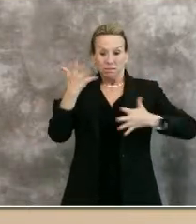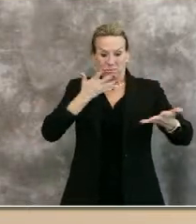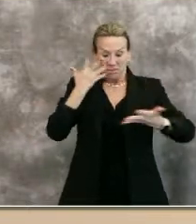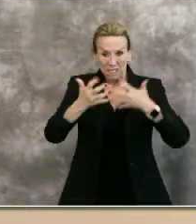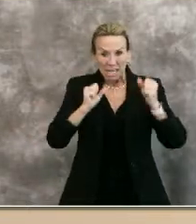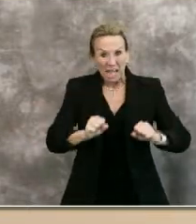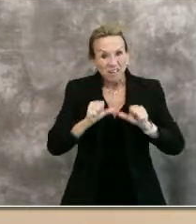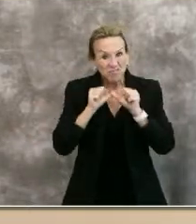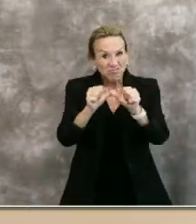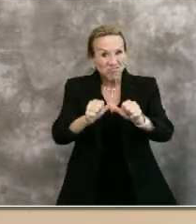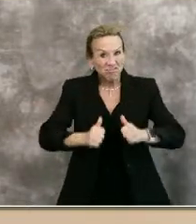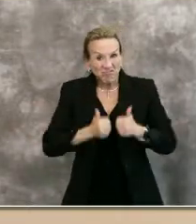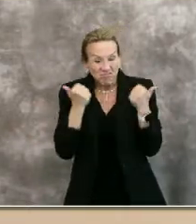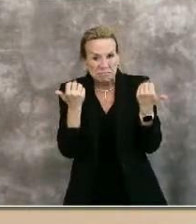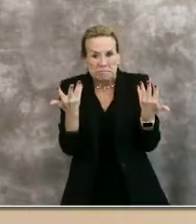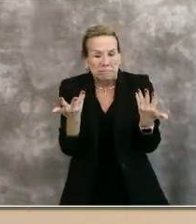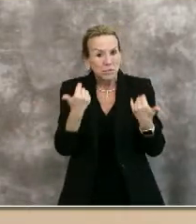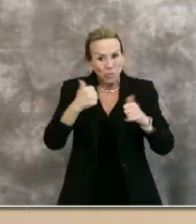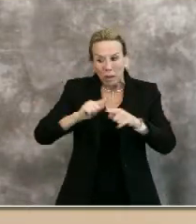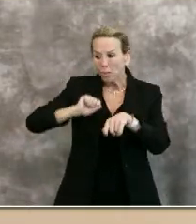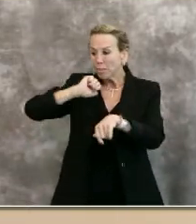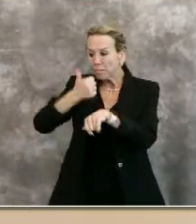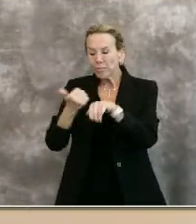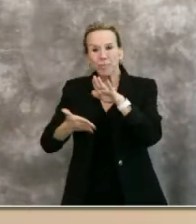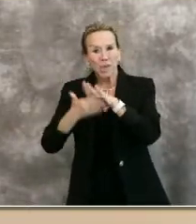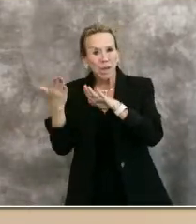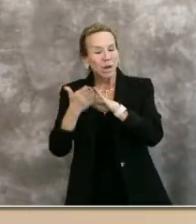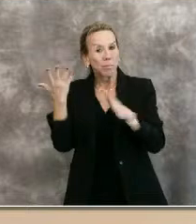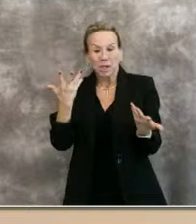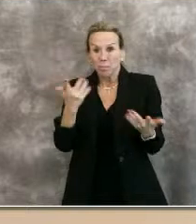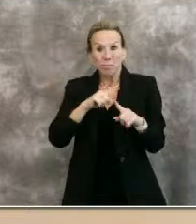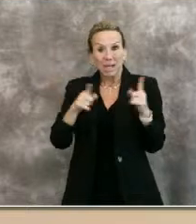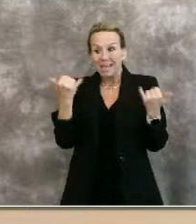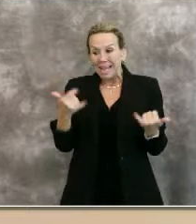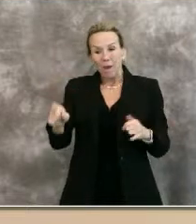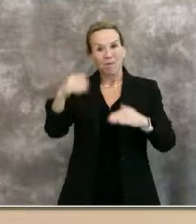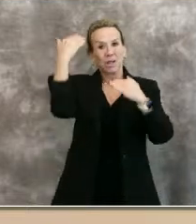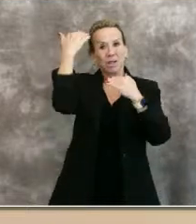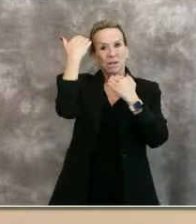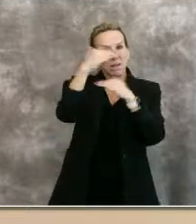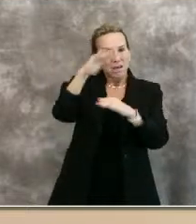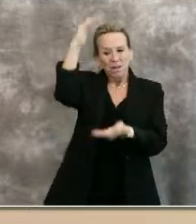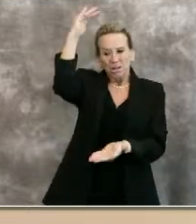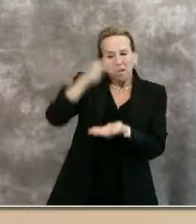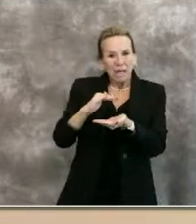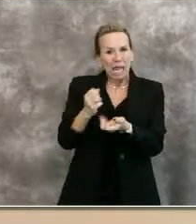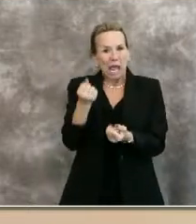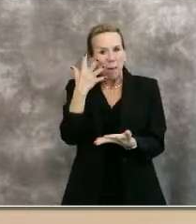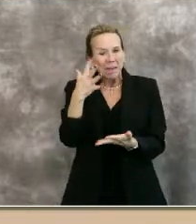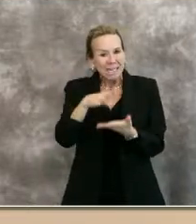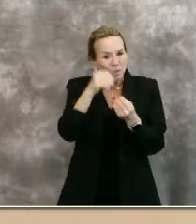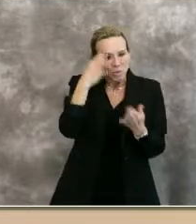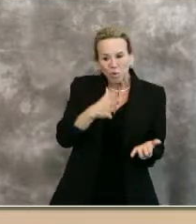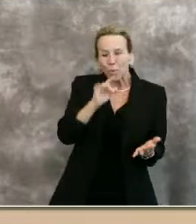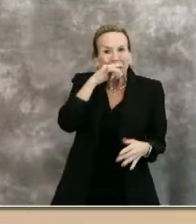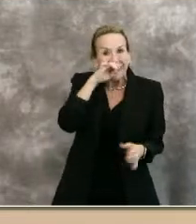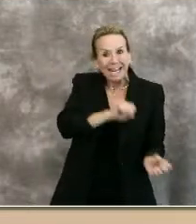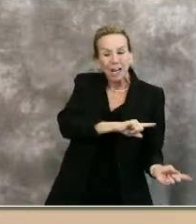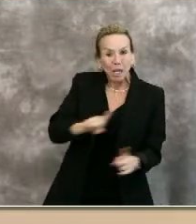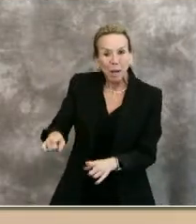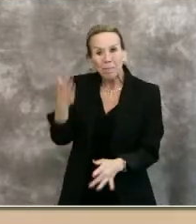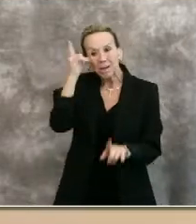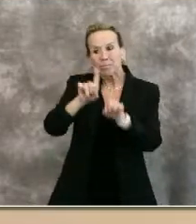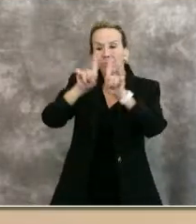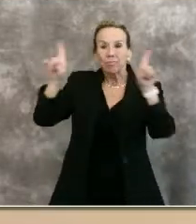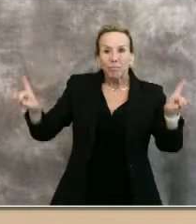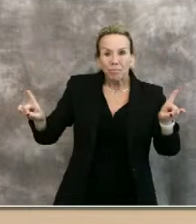try to get back up and running with limitations on the normal number of kids they have, with the physical distancing things, with what they need to do